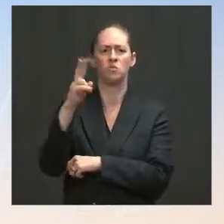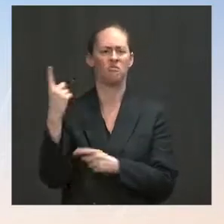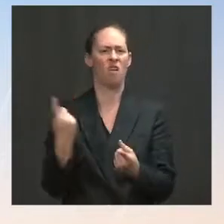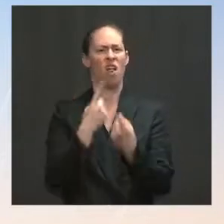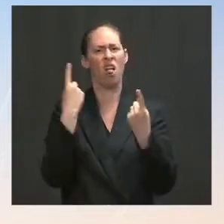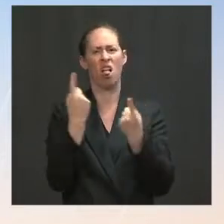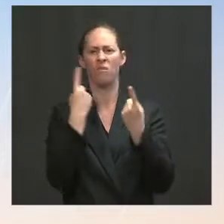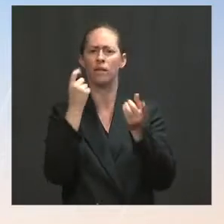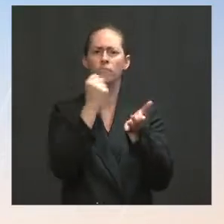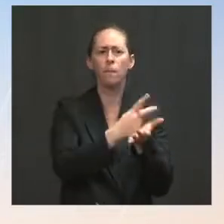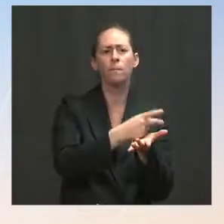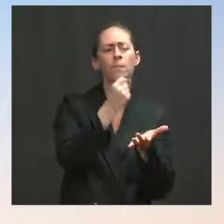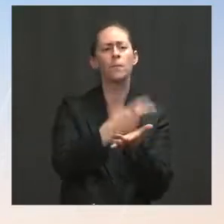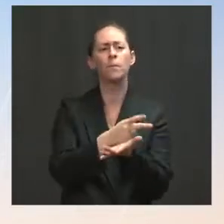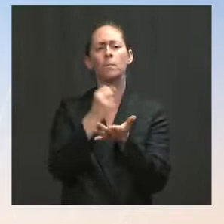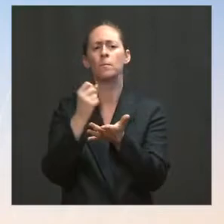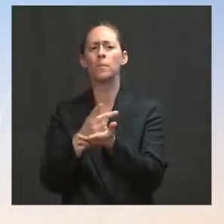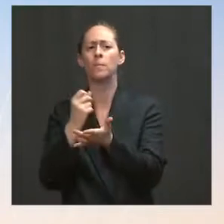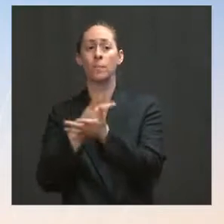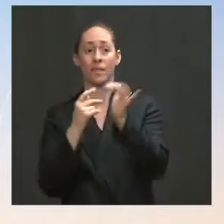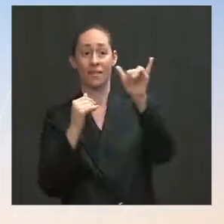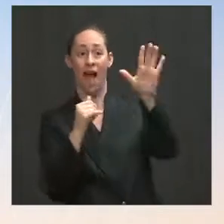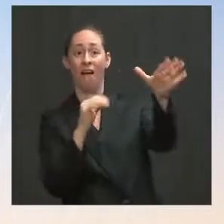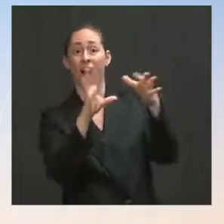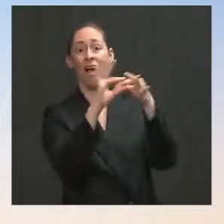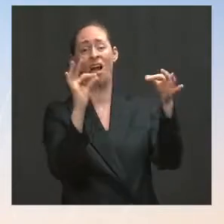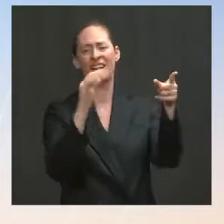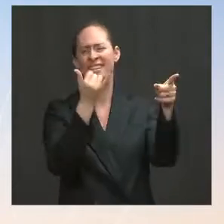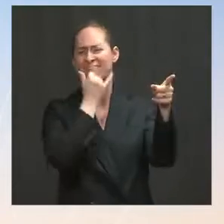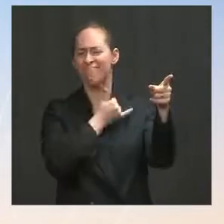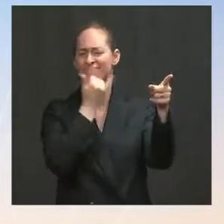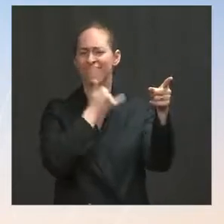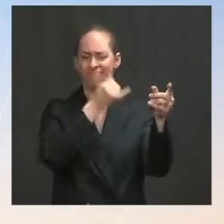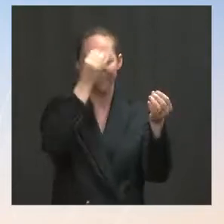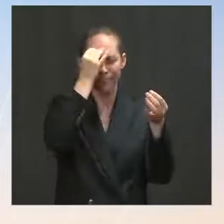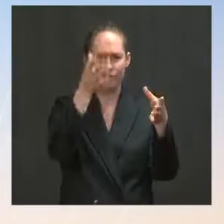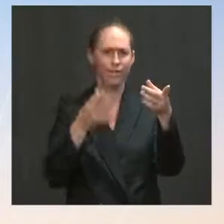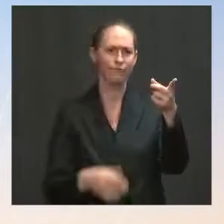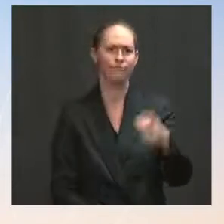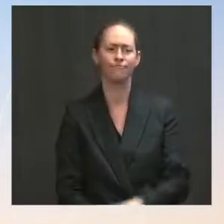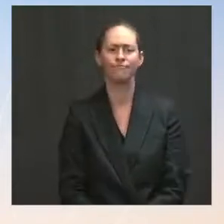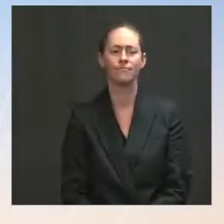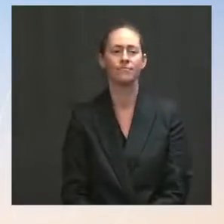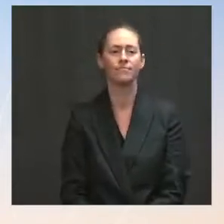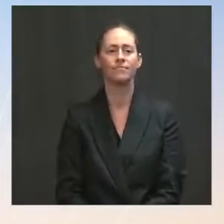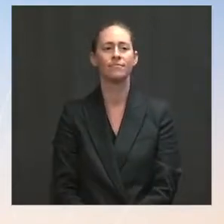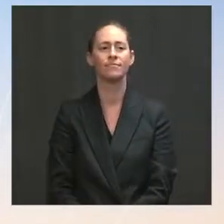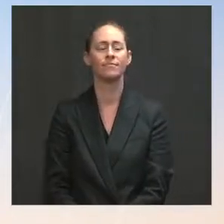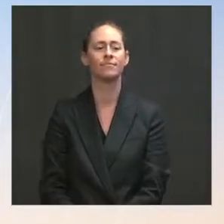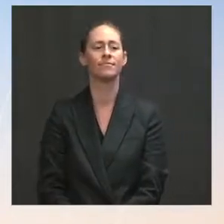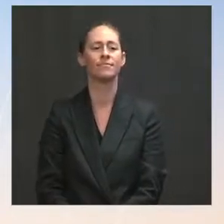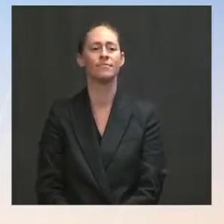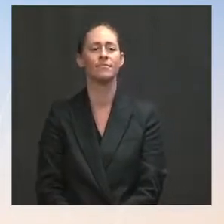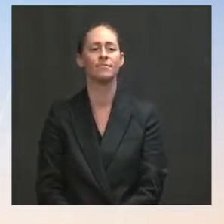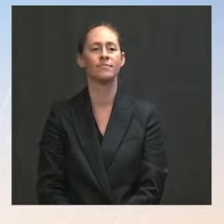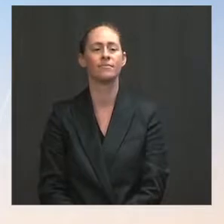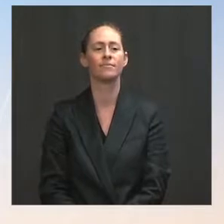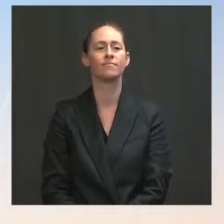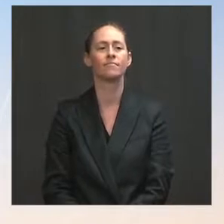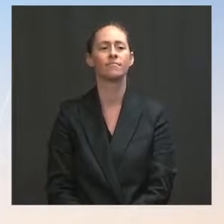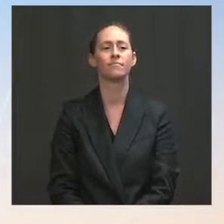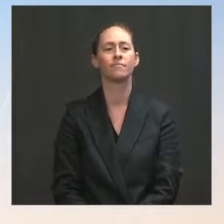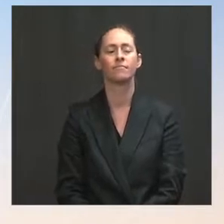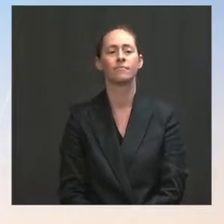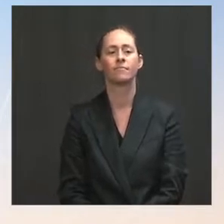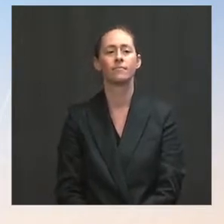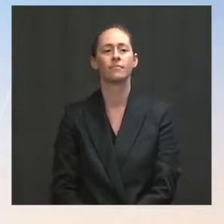simply inaccurate in terms of the facts that are stated. But again, I would restate what I said a little bit earlier in response, which is that